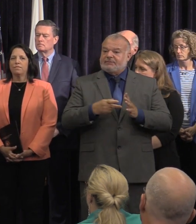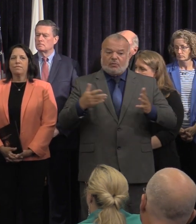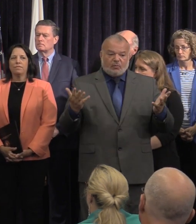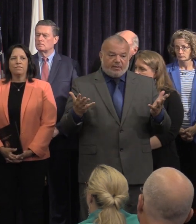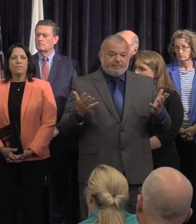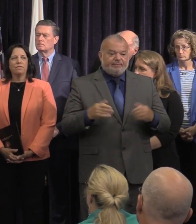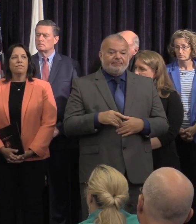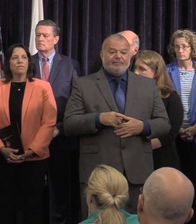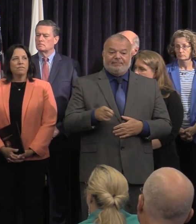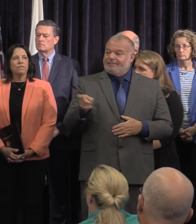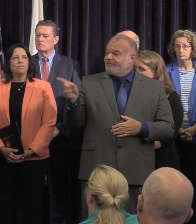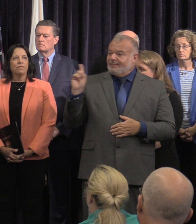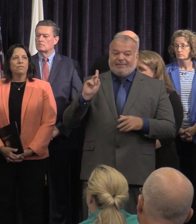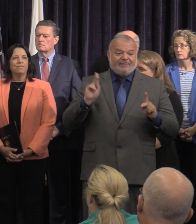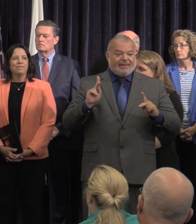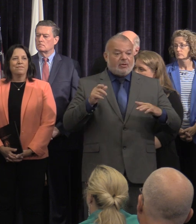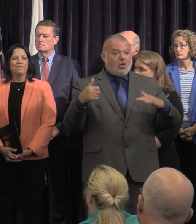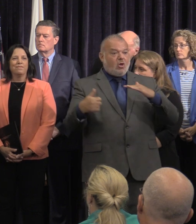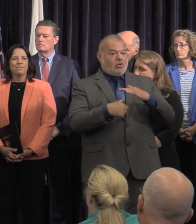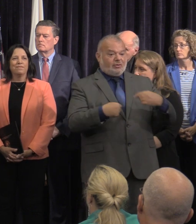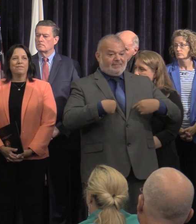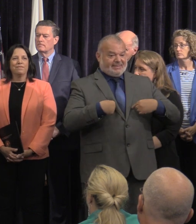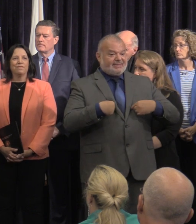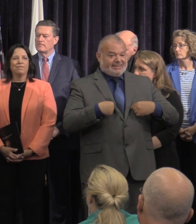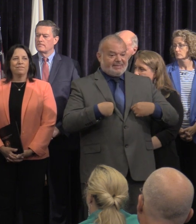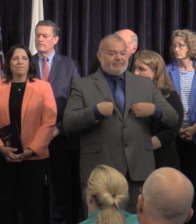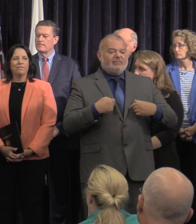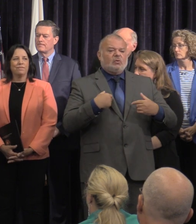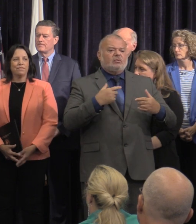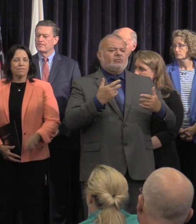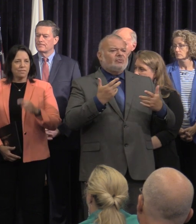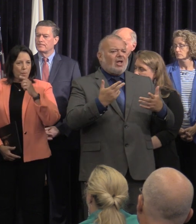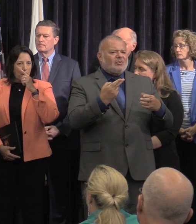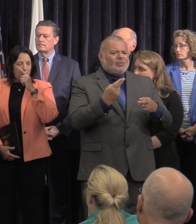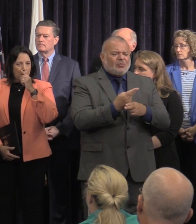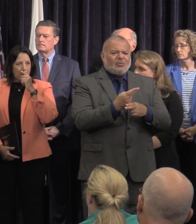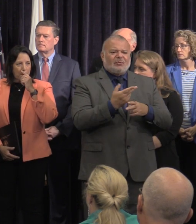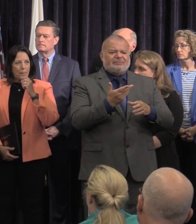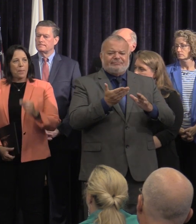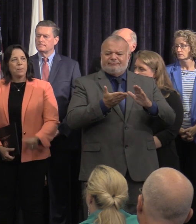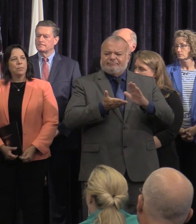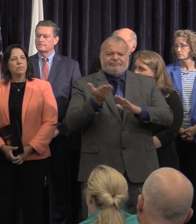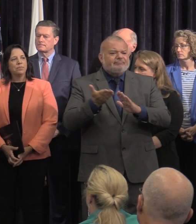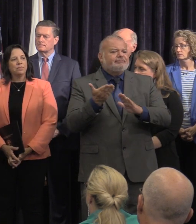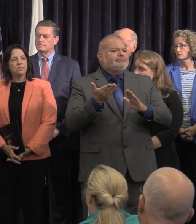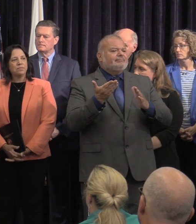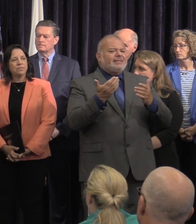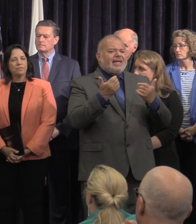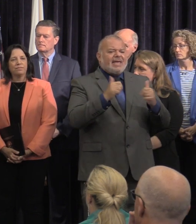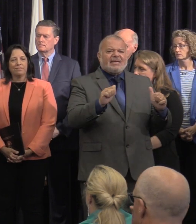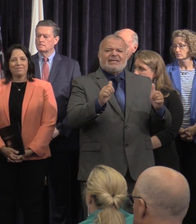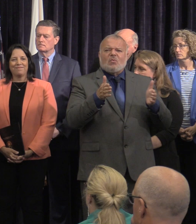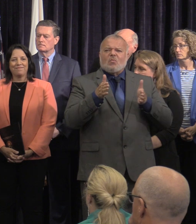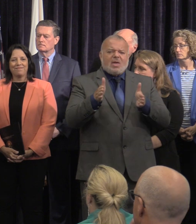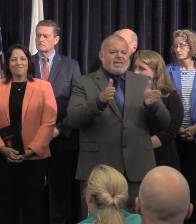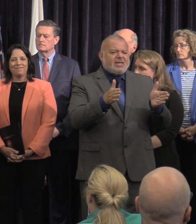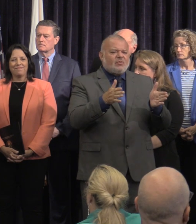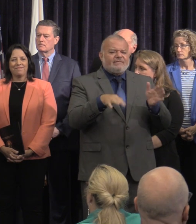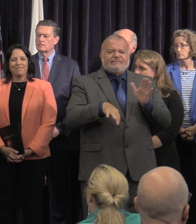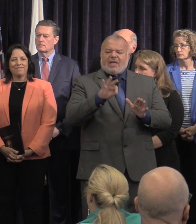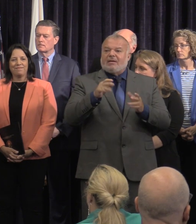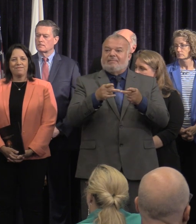administration to continue to utilize and operationalize all means necessary to secure housing,